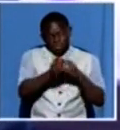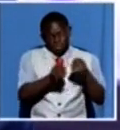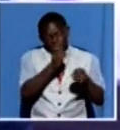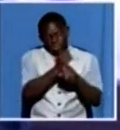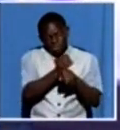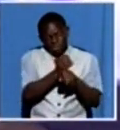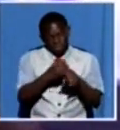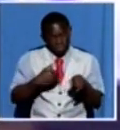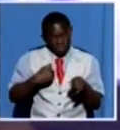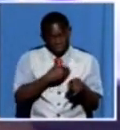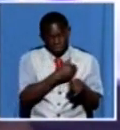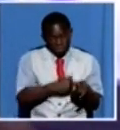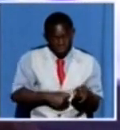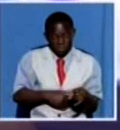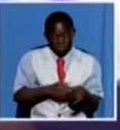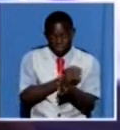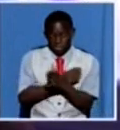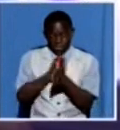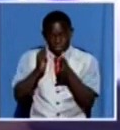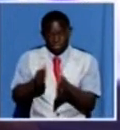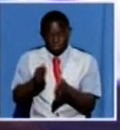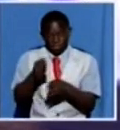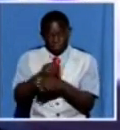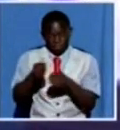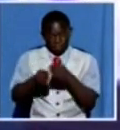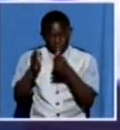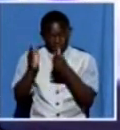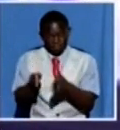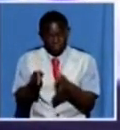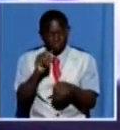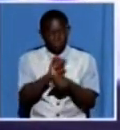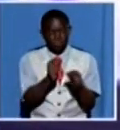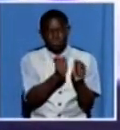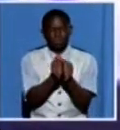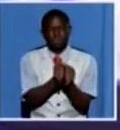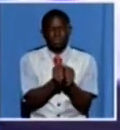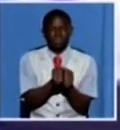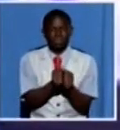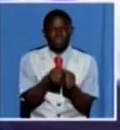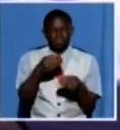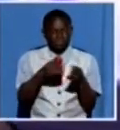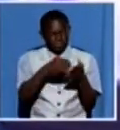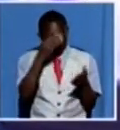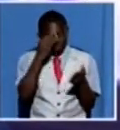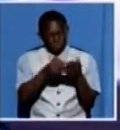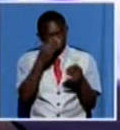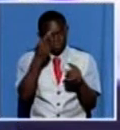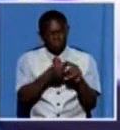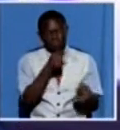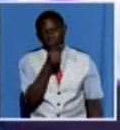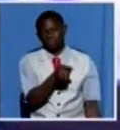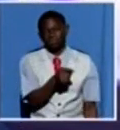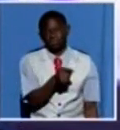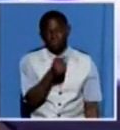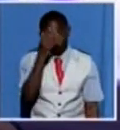after they have gone, because you are the ones who are going to continue maintaining these infrastructure. That is one big problem that we need and we are